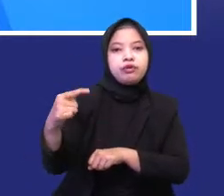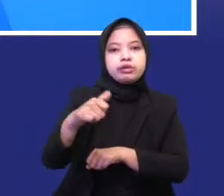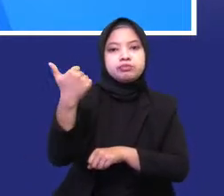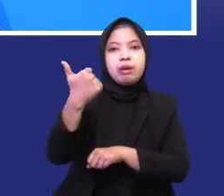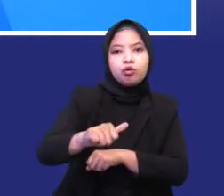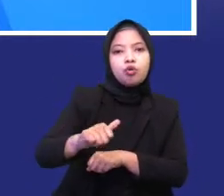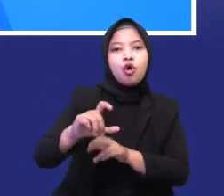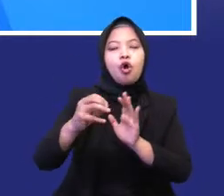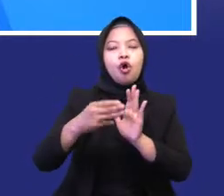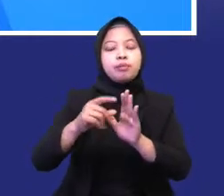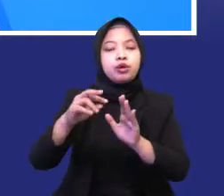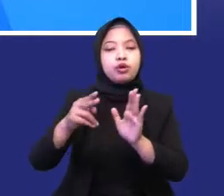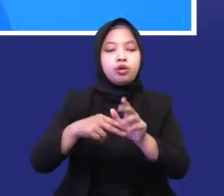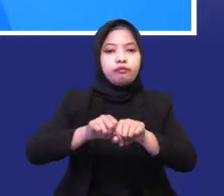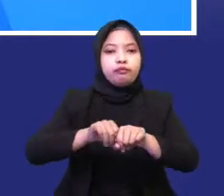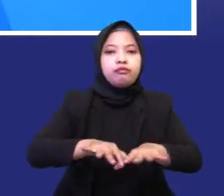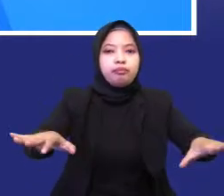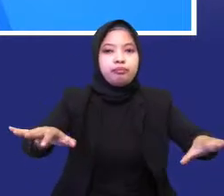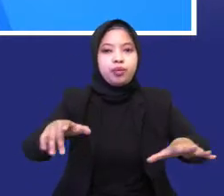And this dominates